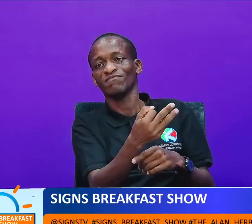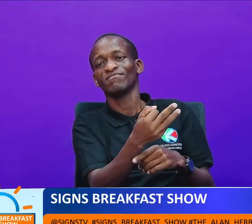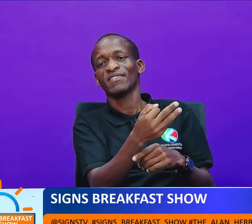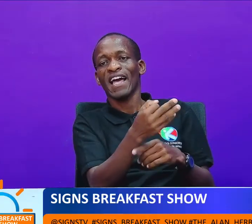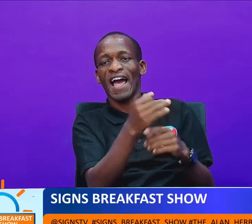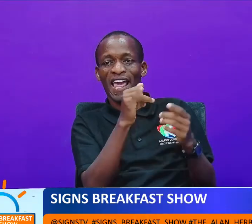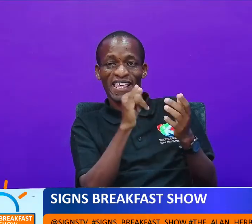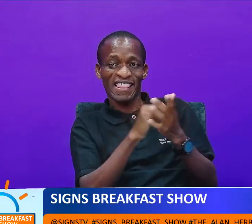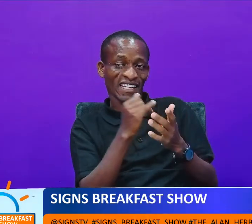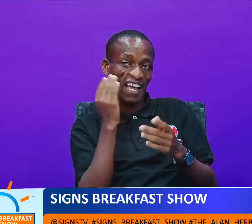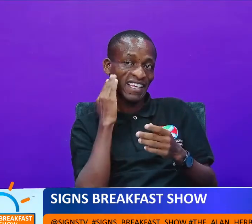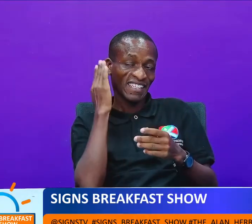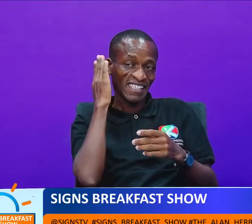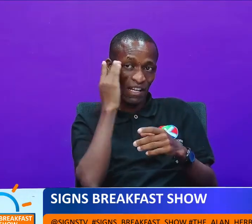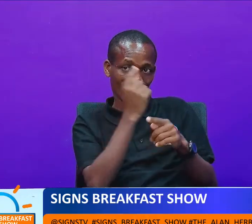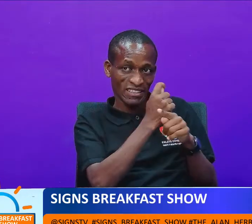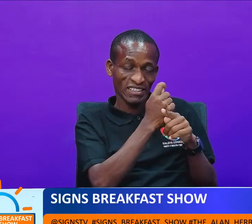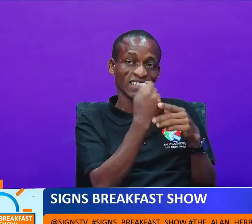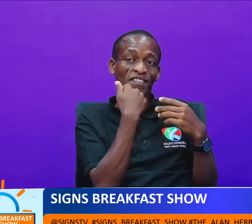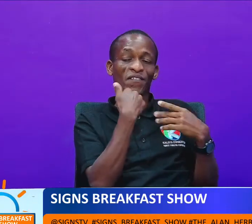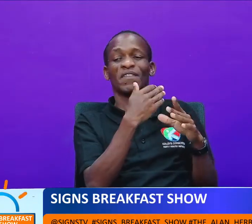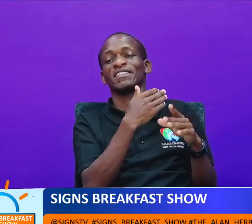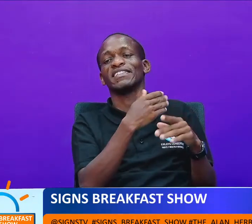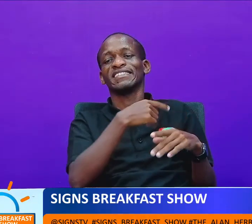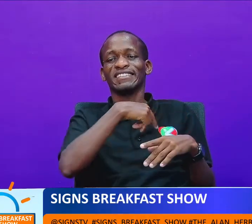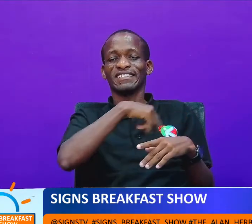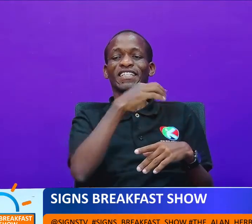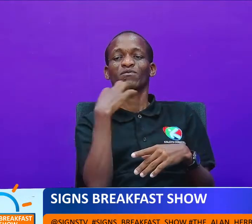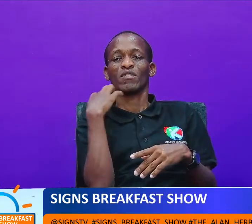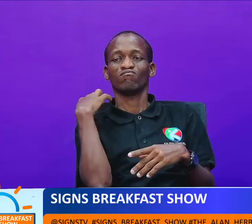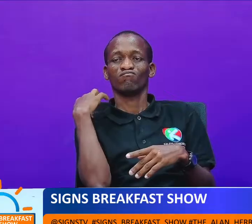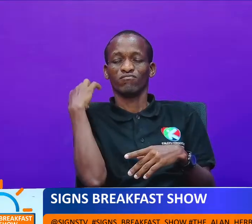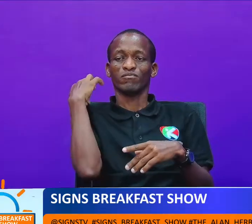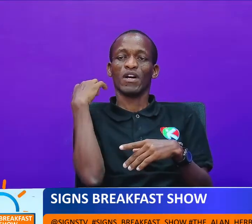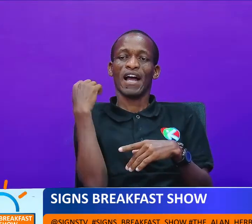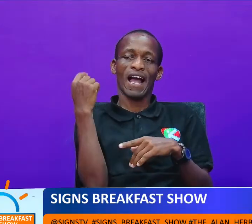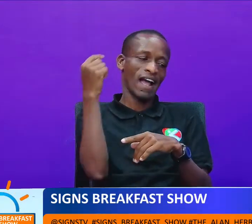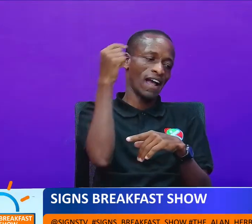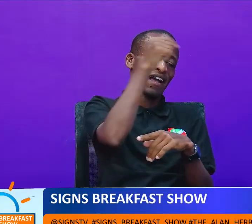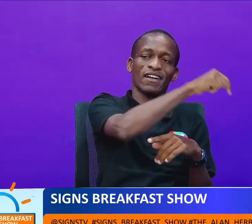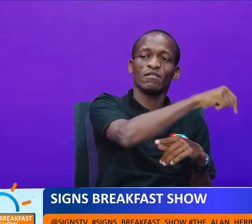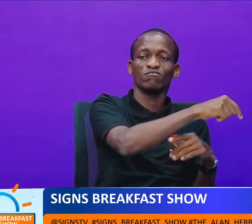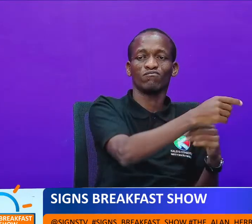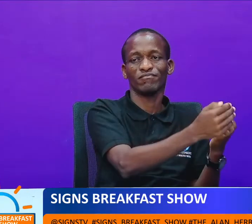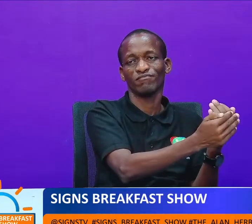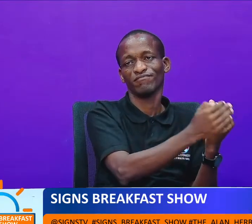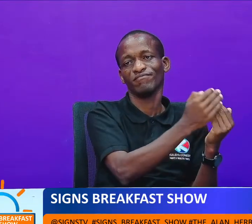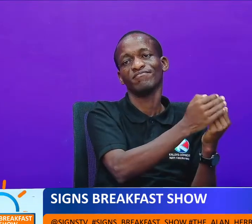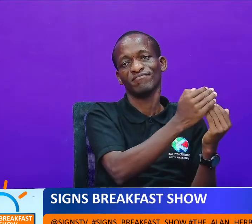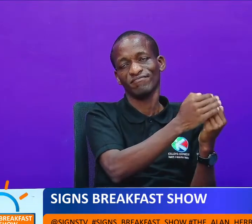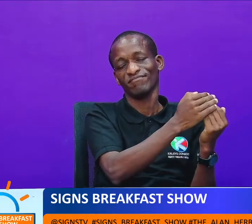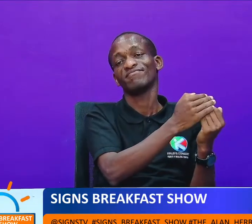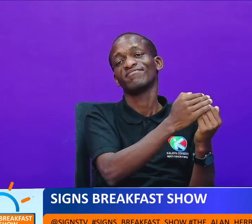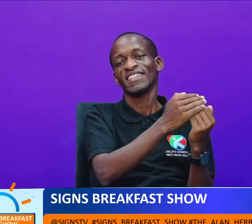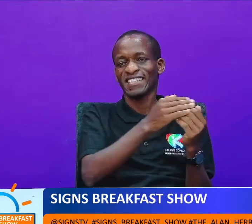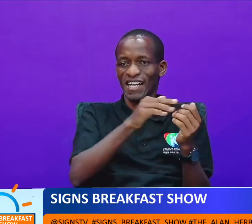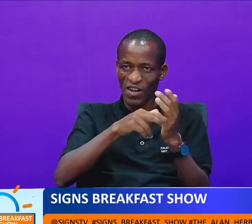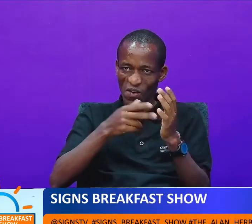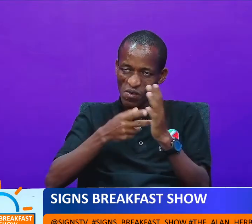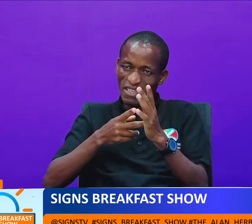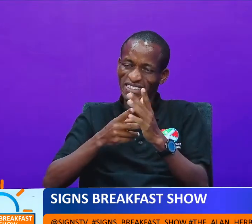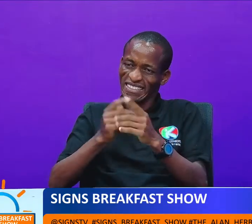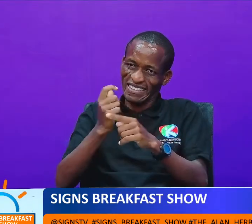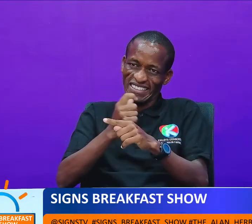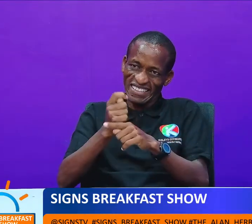flower company. And then after the training, it happened that an accident was happening. And we saw one